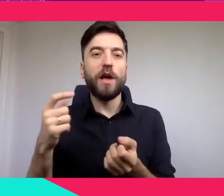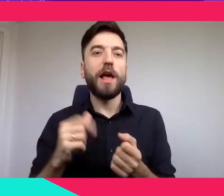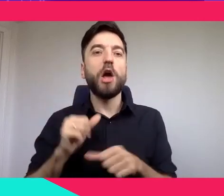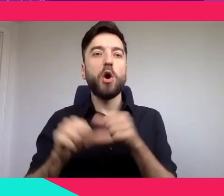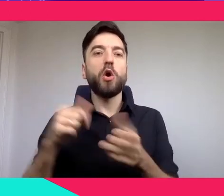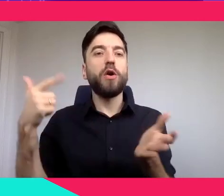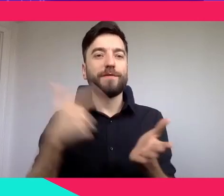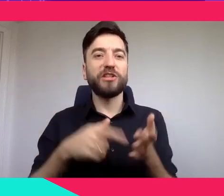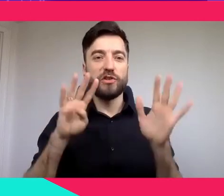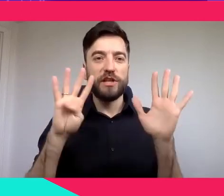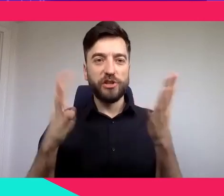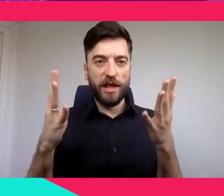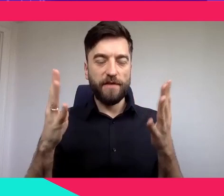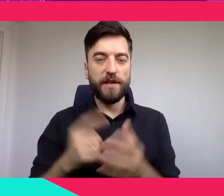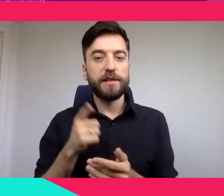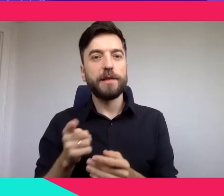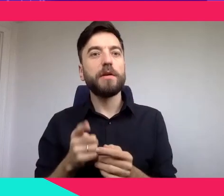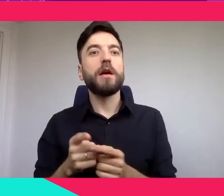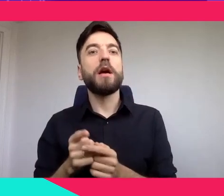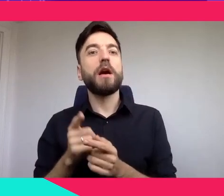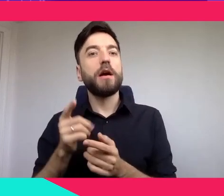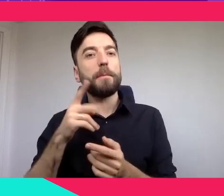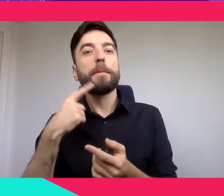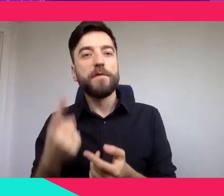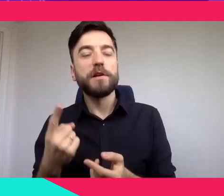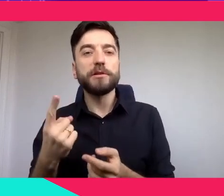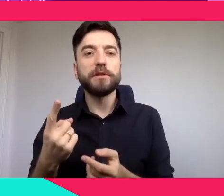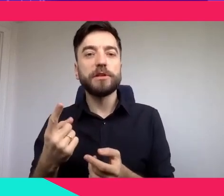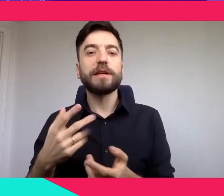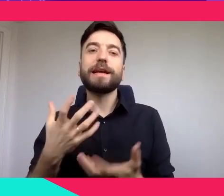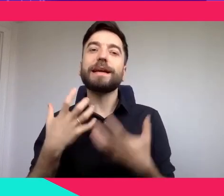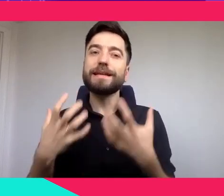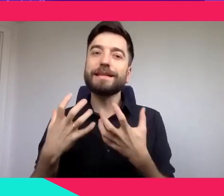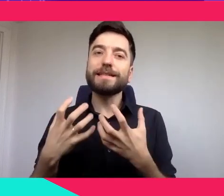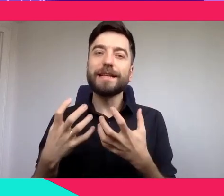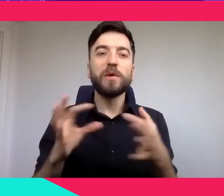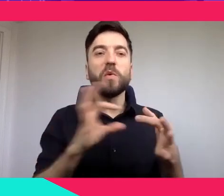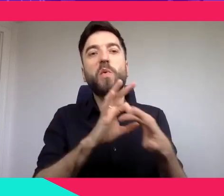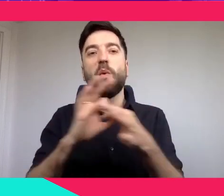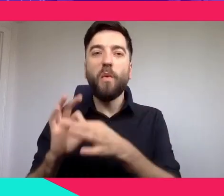users that we want to be a catalyst of users' creativity. And we are